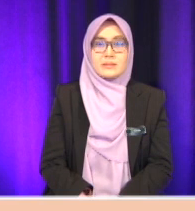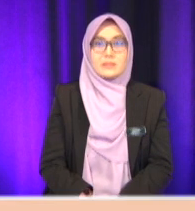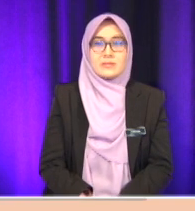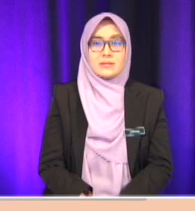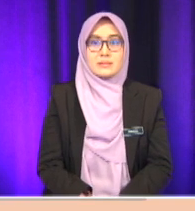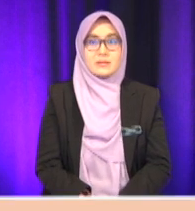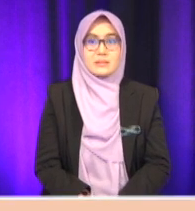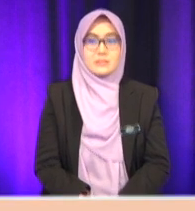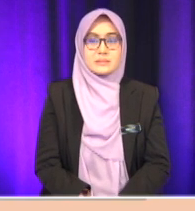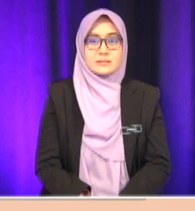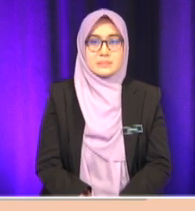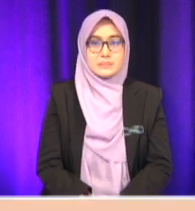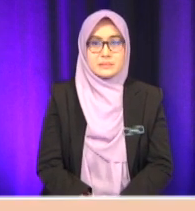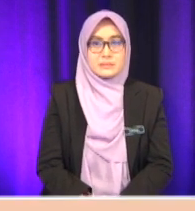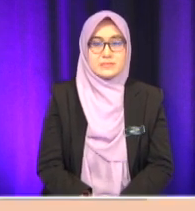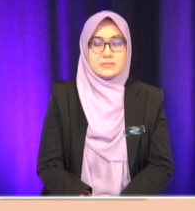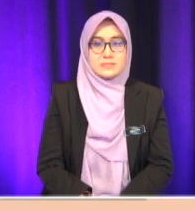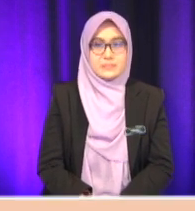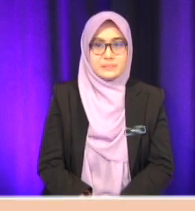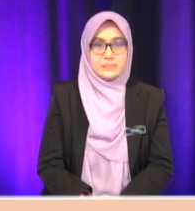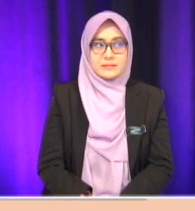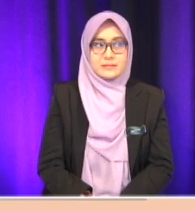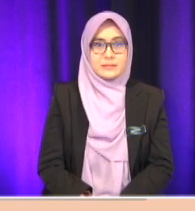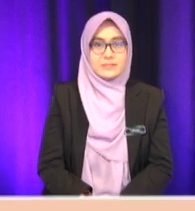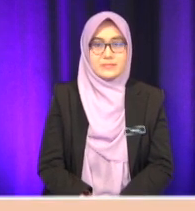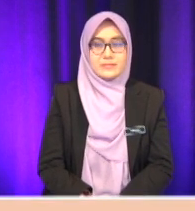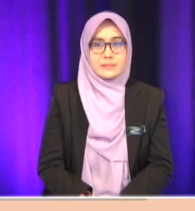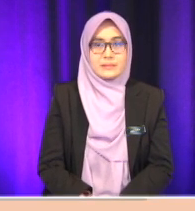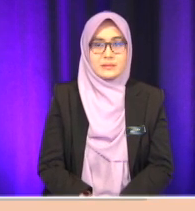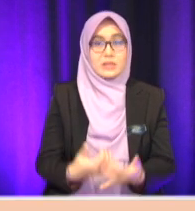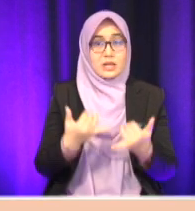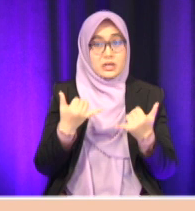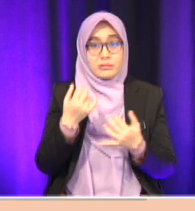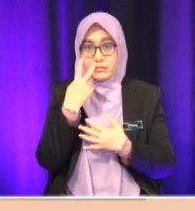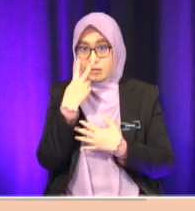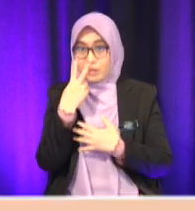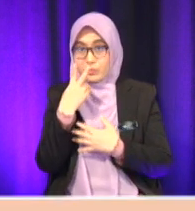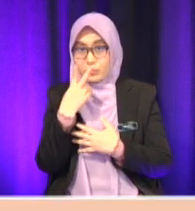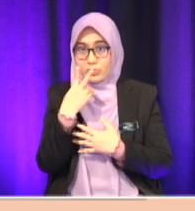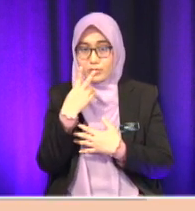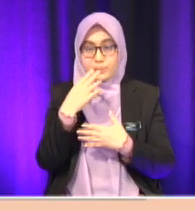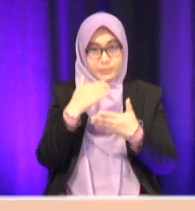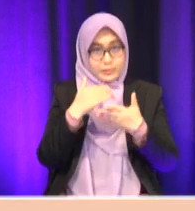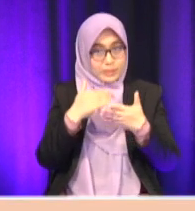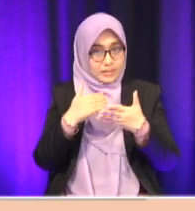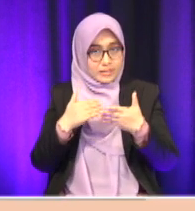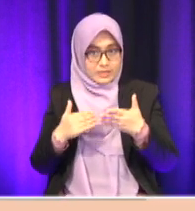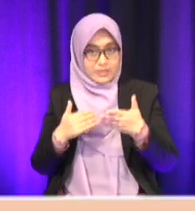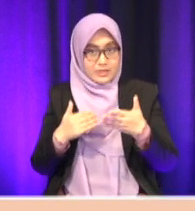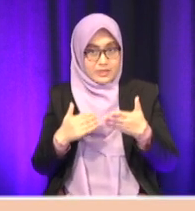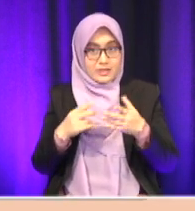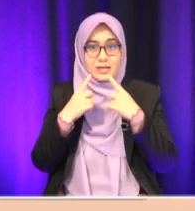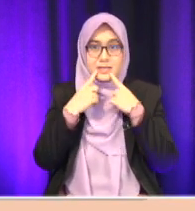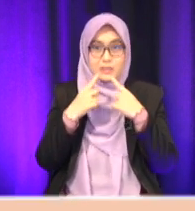these sorts of difficult situations. So let's go back to the options. Which one is